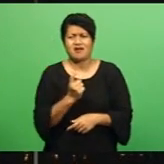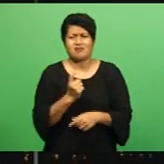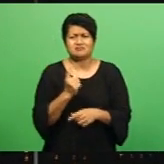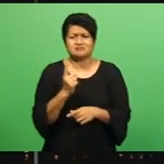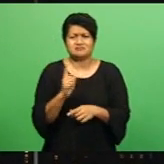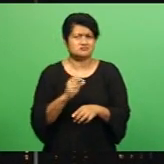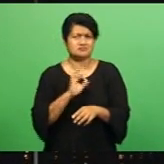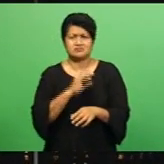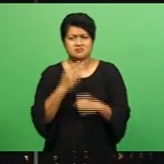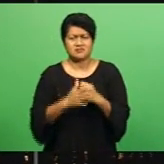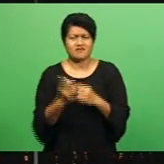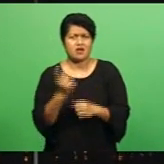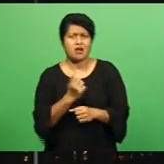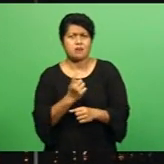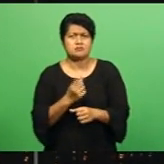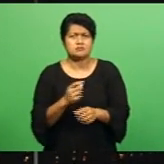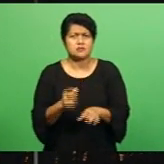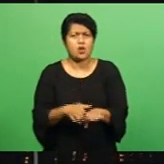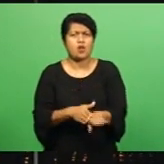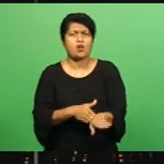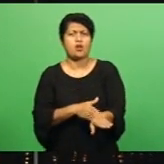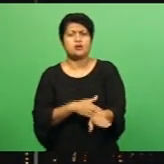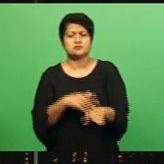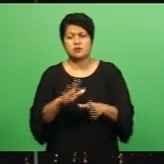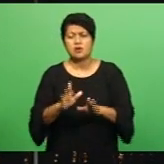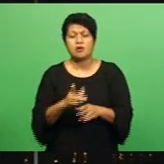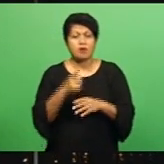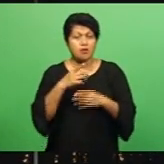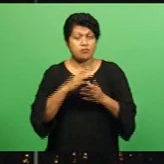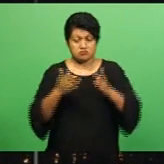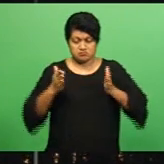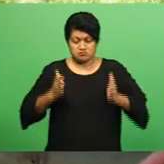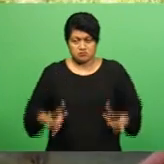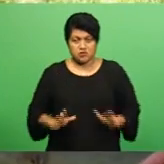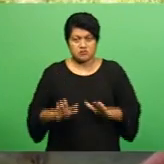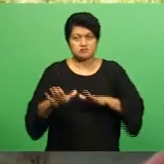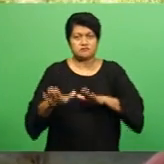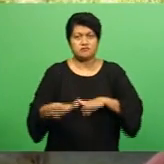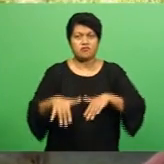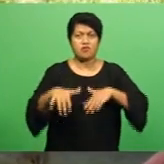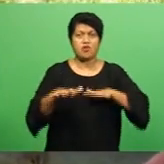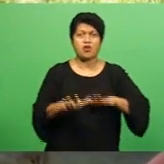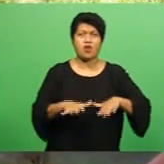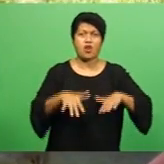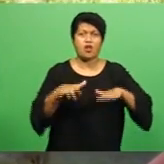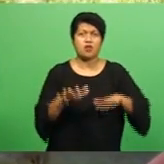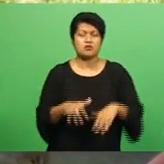reports his body was found floating in waters near Vatundamu settlement.